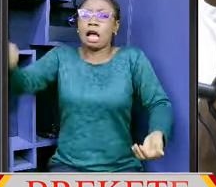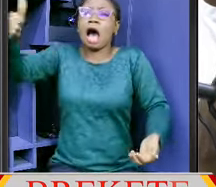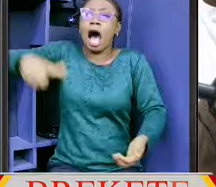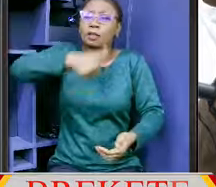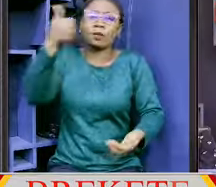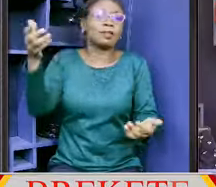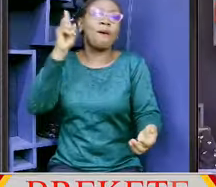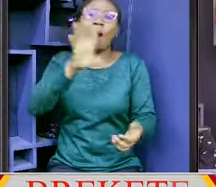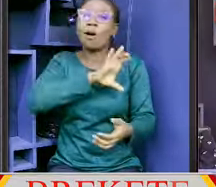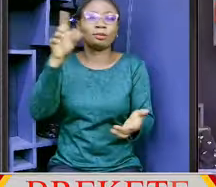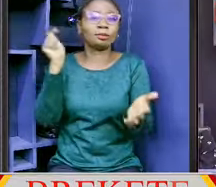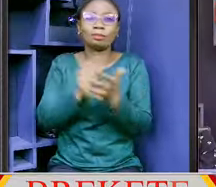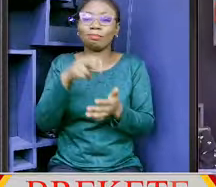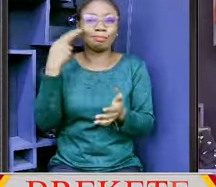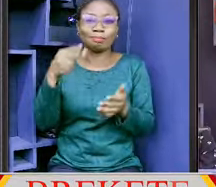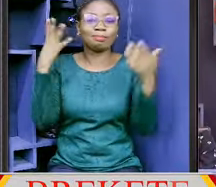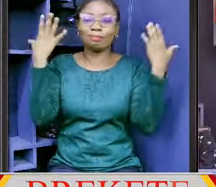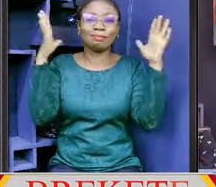naira.